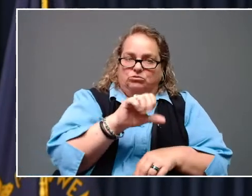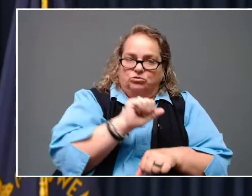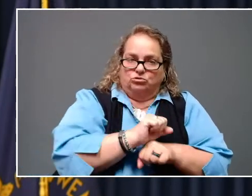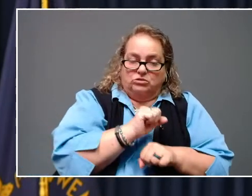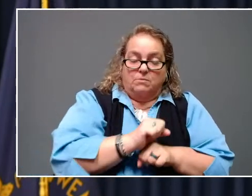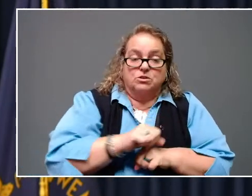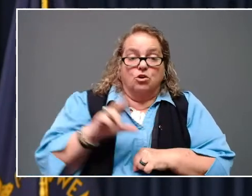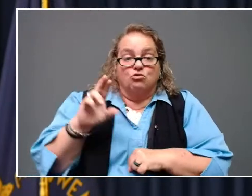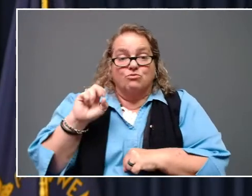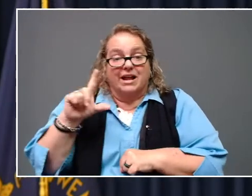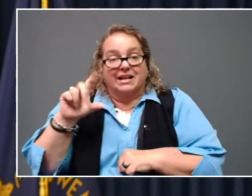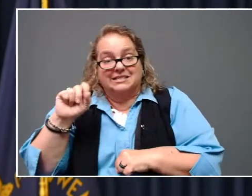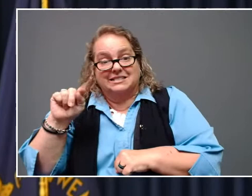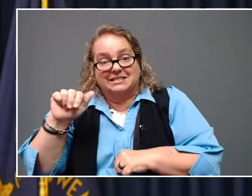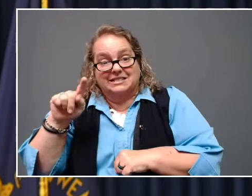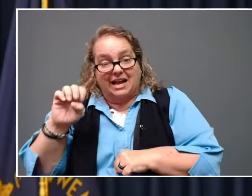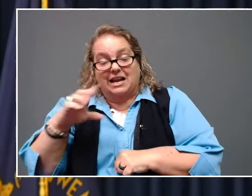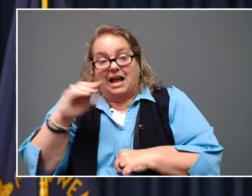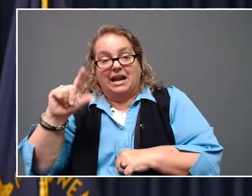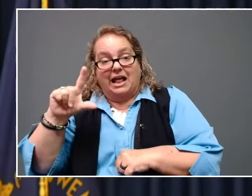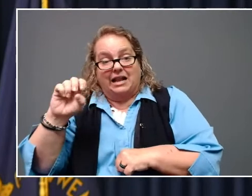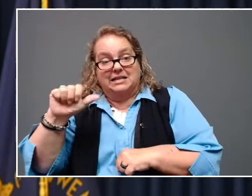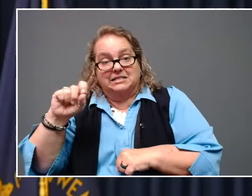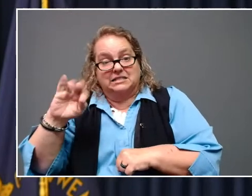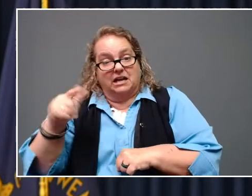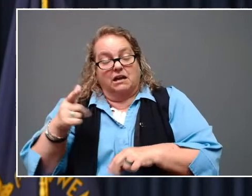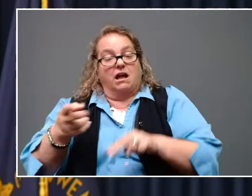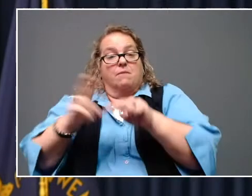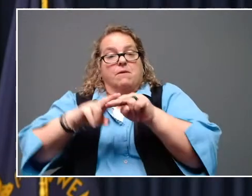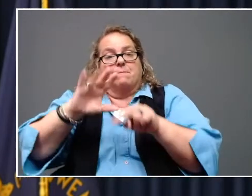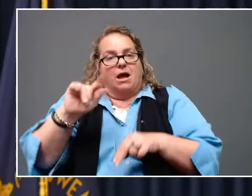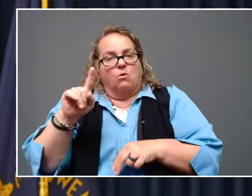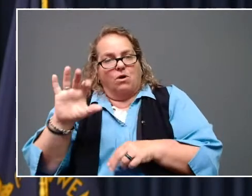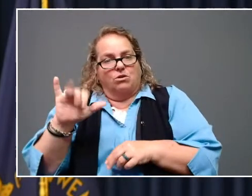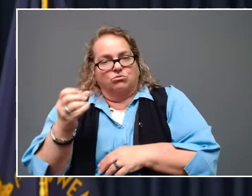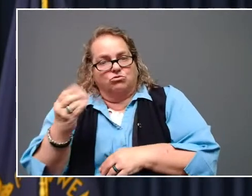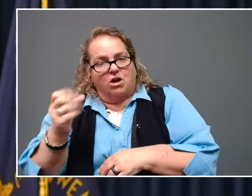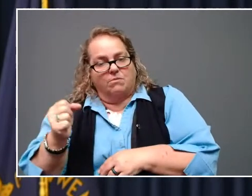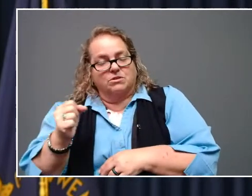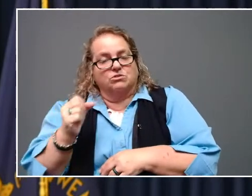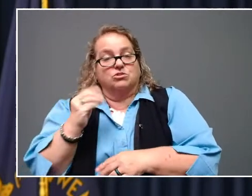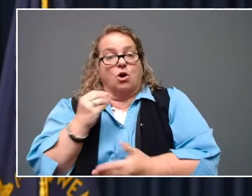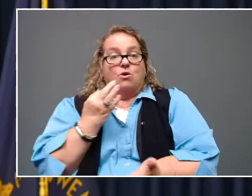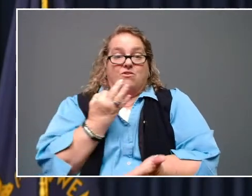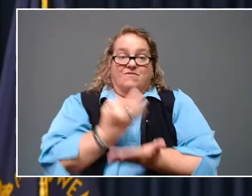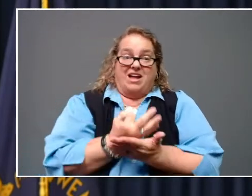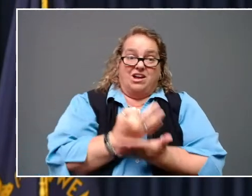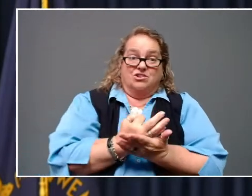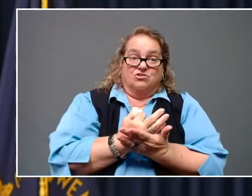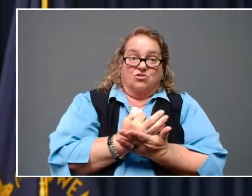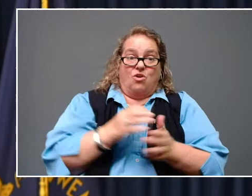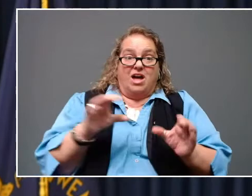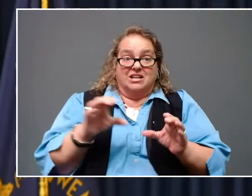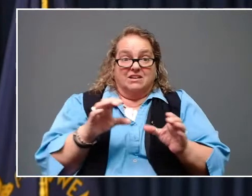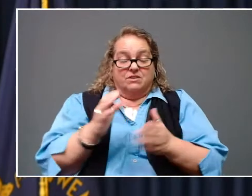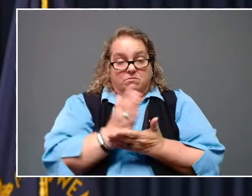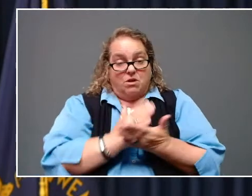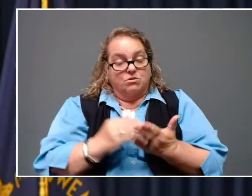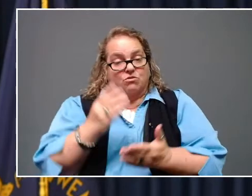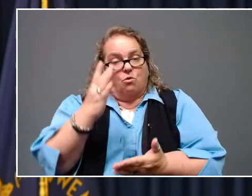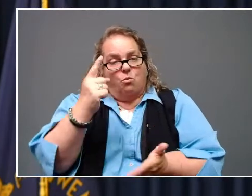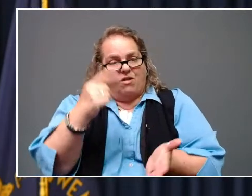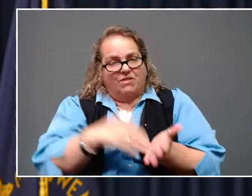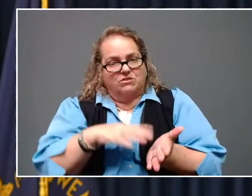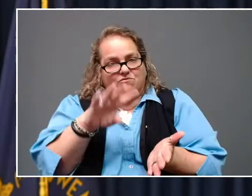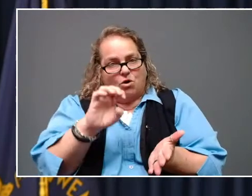leasing subsector up 100 jobs. So the financial activity sector was up 1,400 jobs compared to